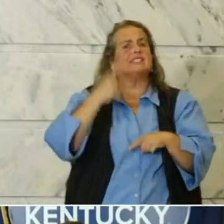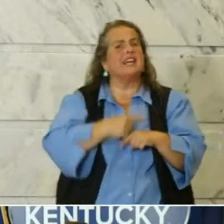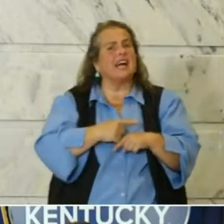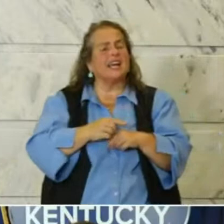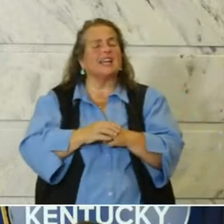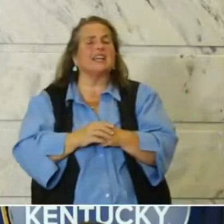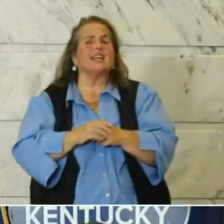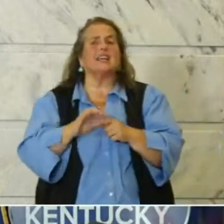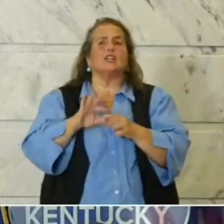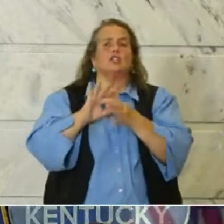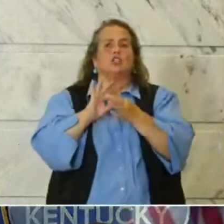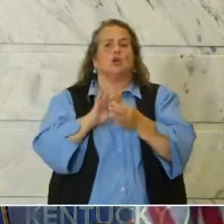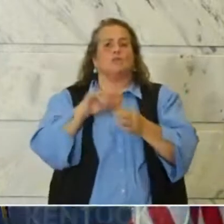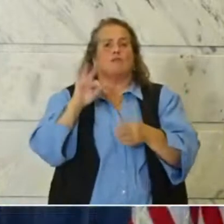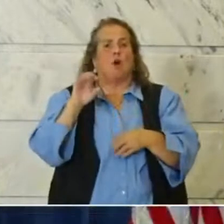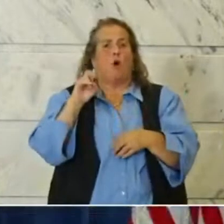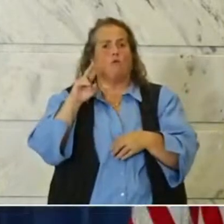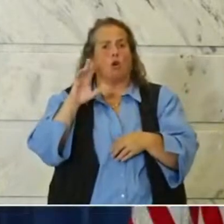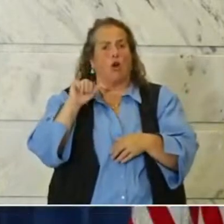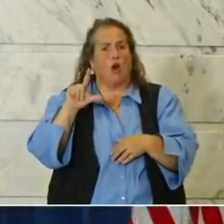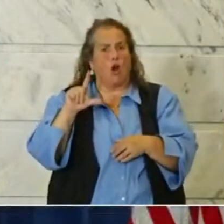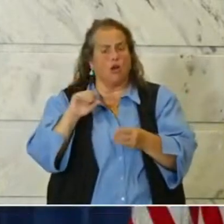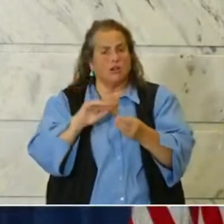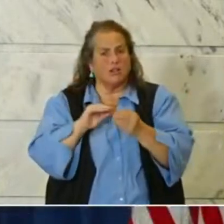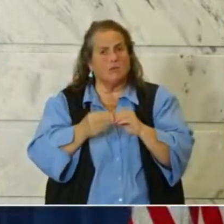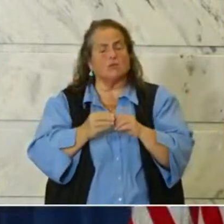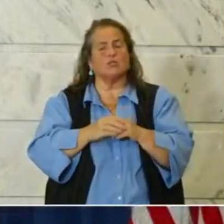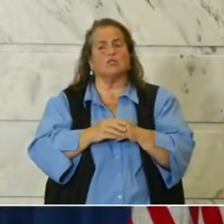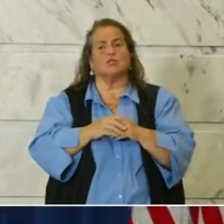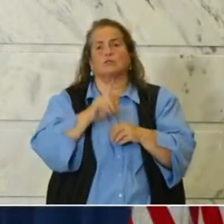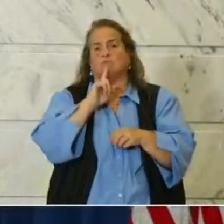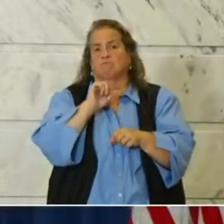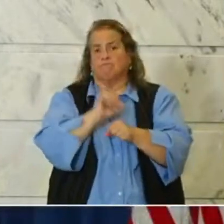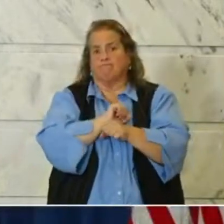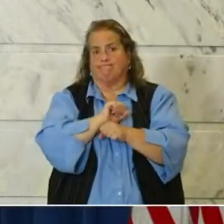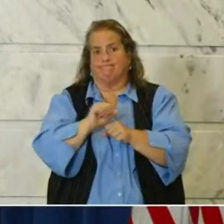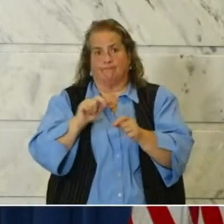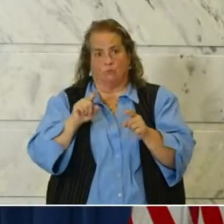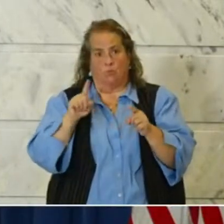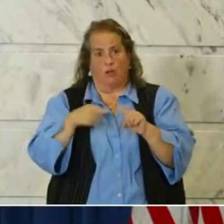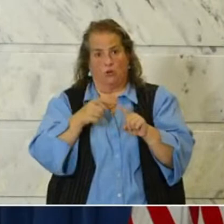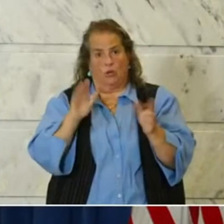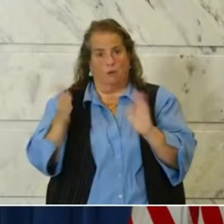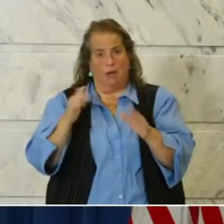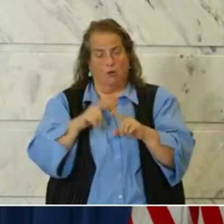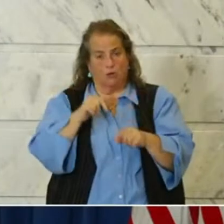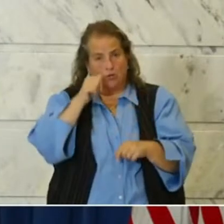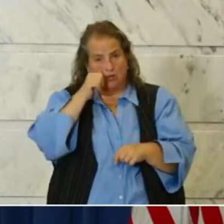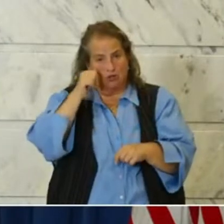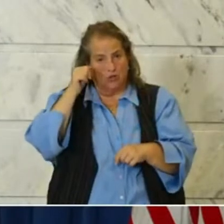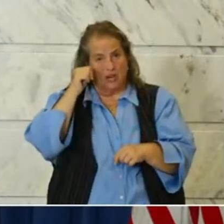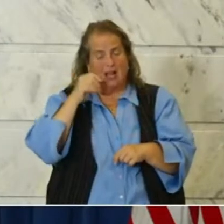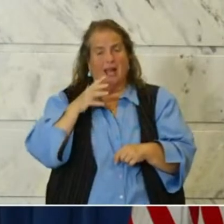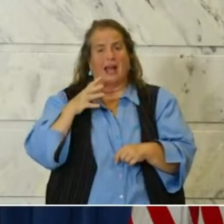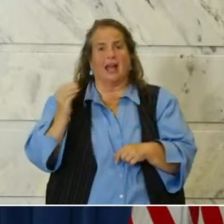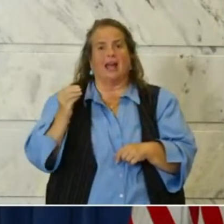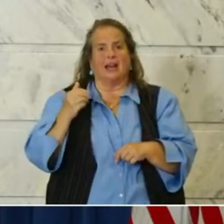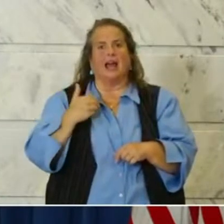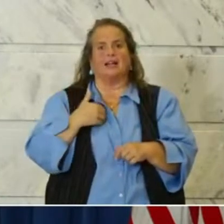of overall numbers, certainly as compared to yesterday. It's brought